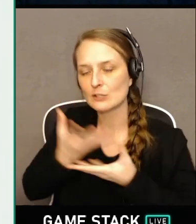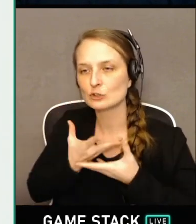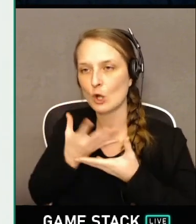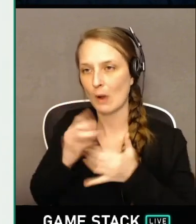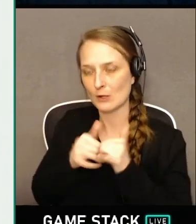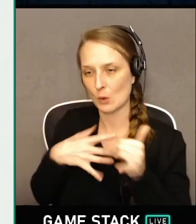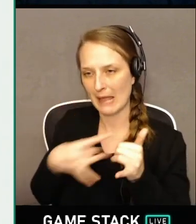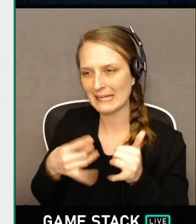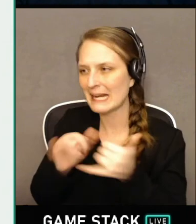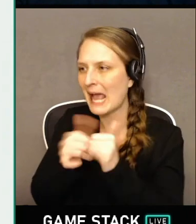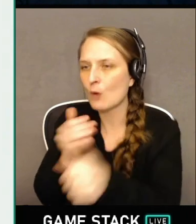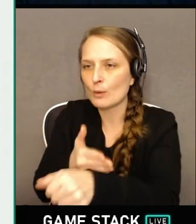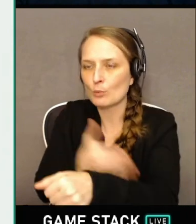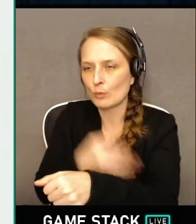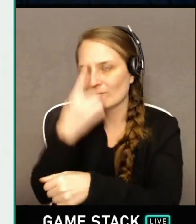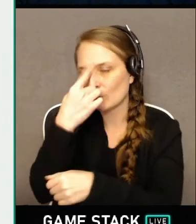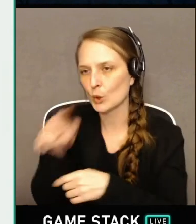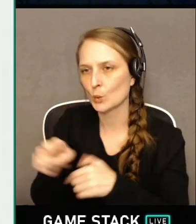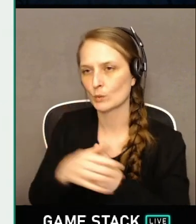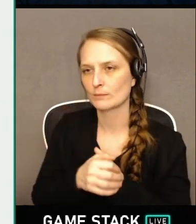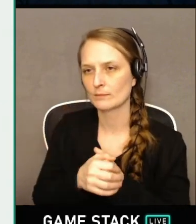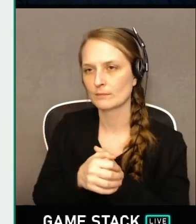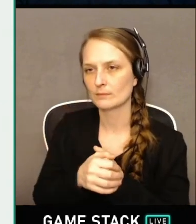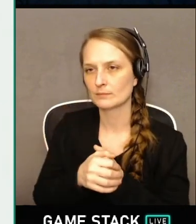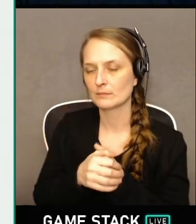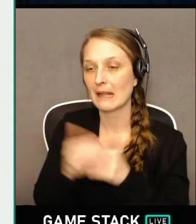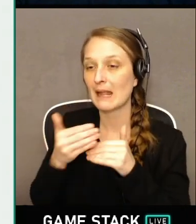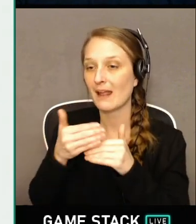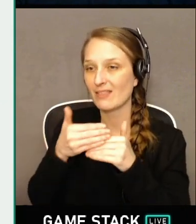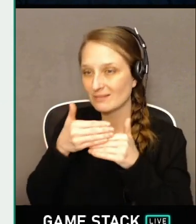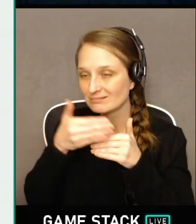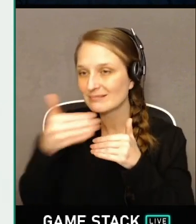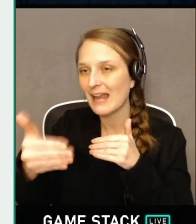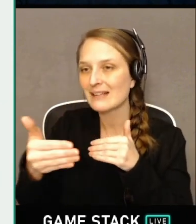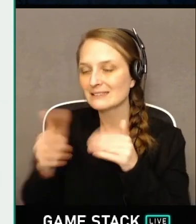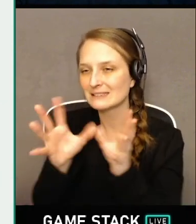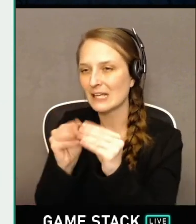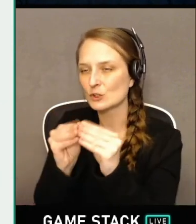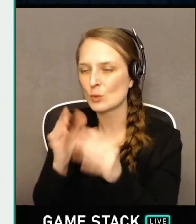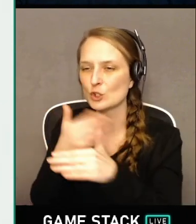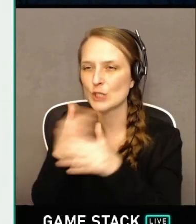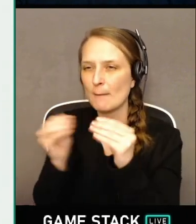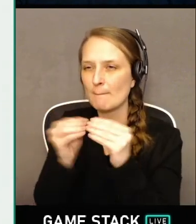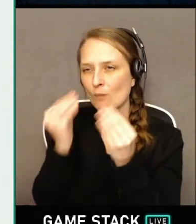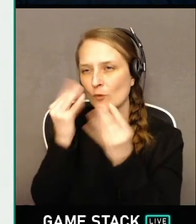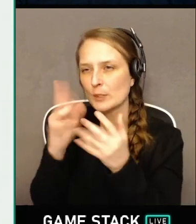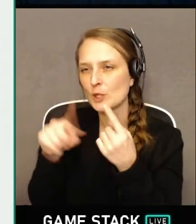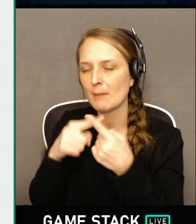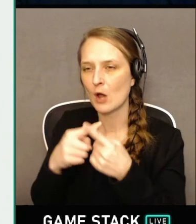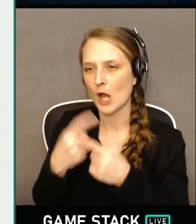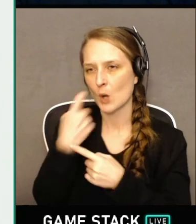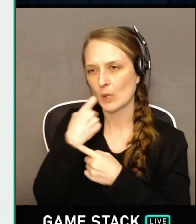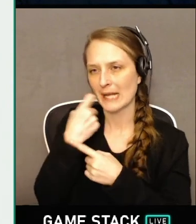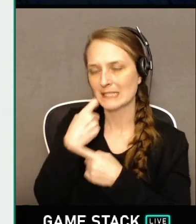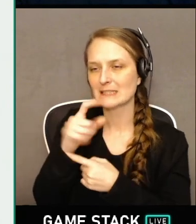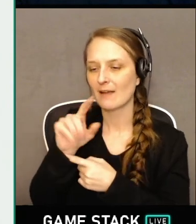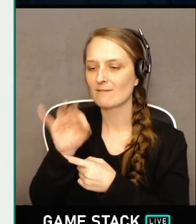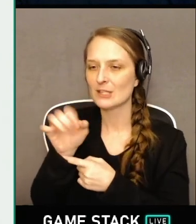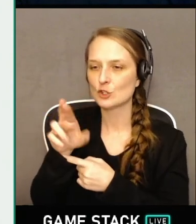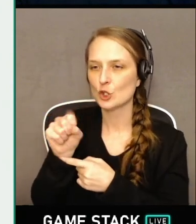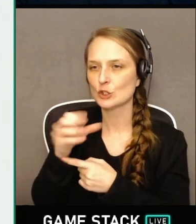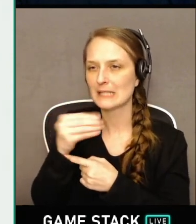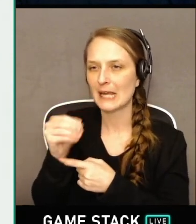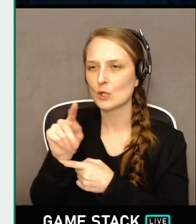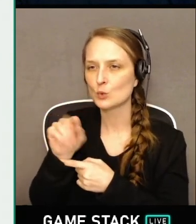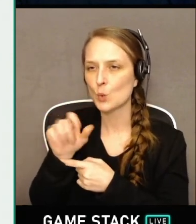for you. In the following sessions, we will share with you more details about our latest features and tools. We will also